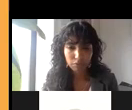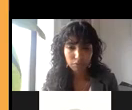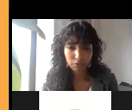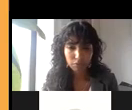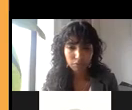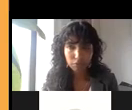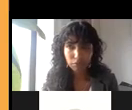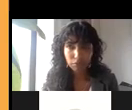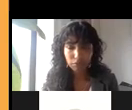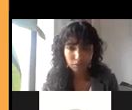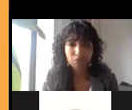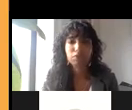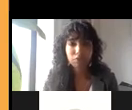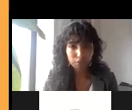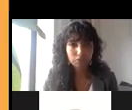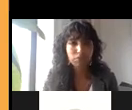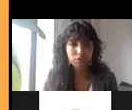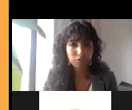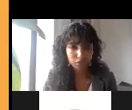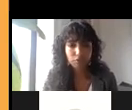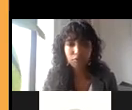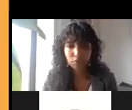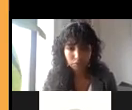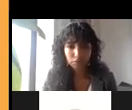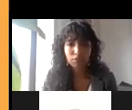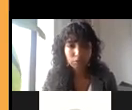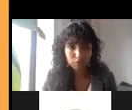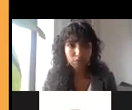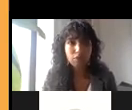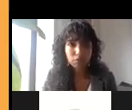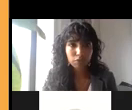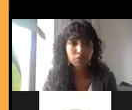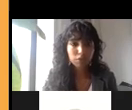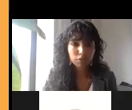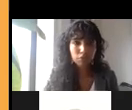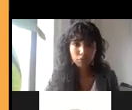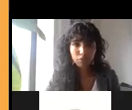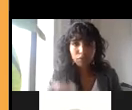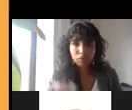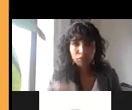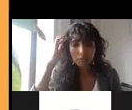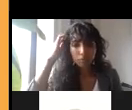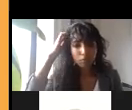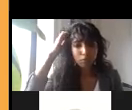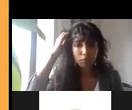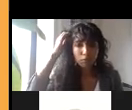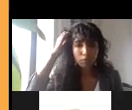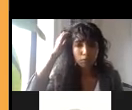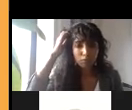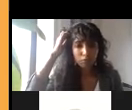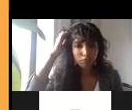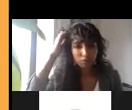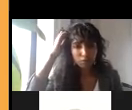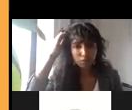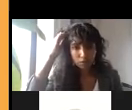to our hearts, and really wanting to advocate and center birthing people and their bodily autonomy,